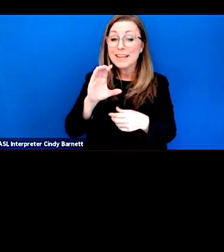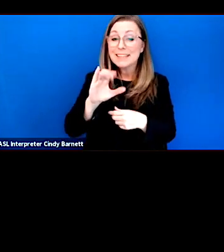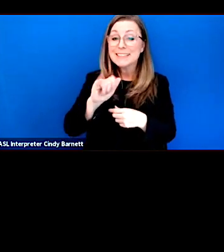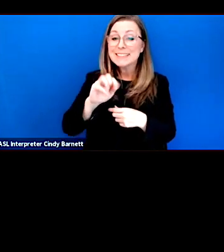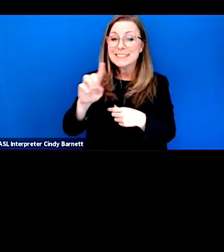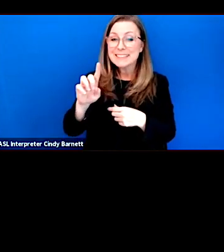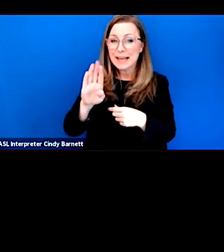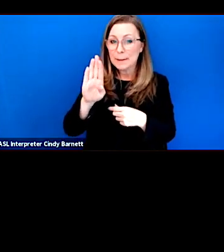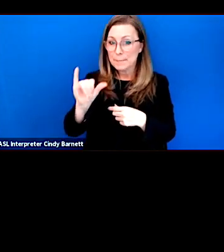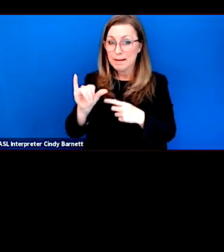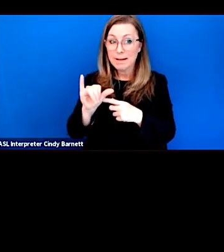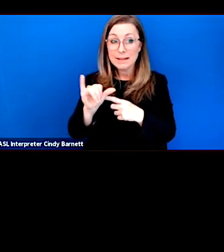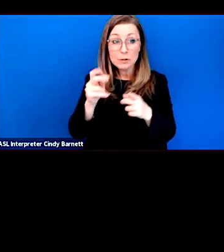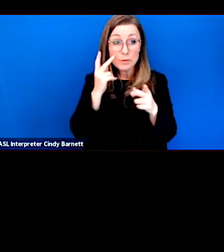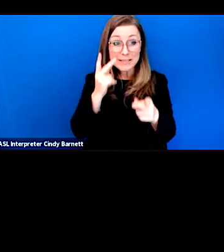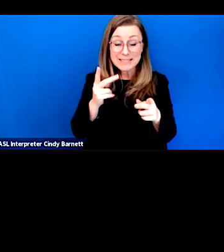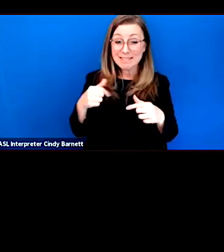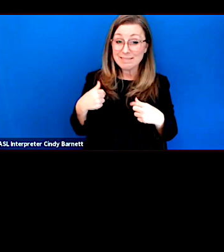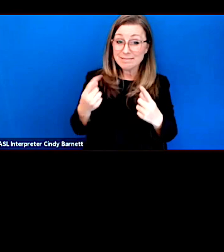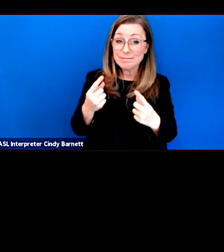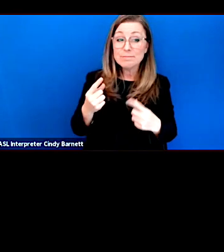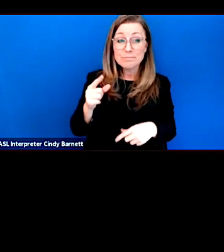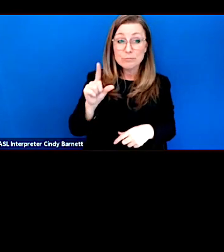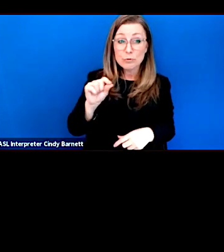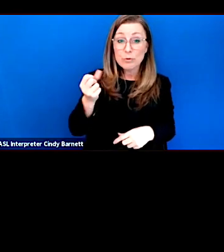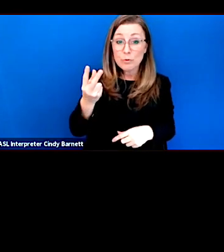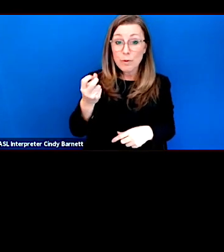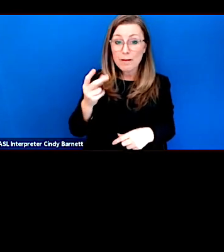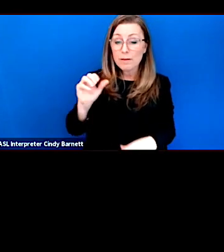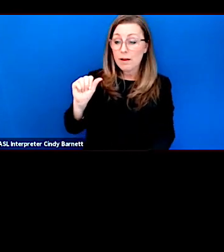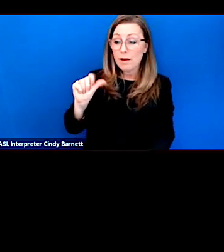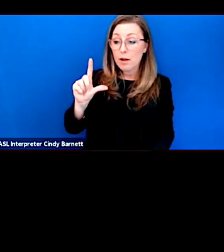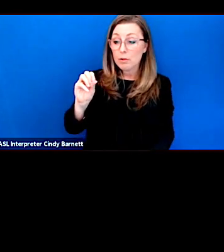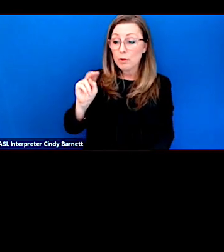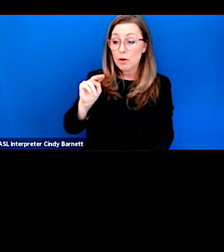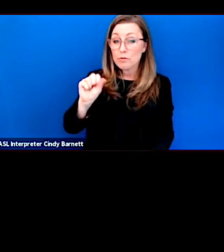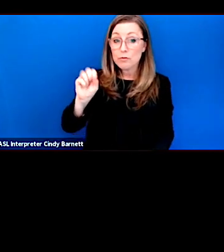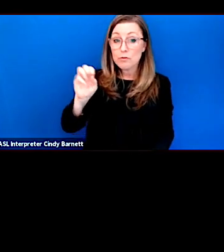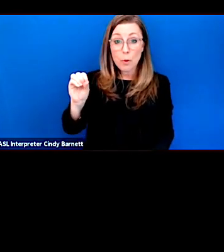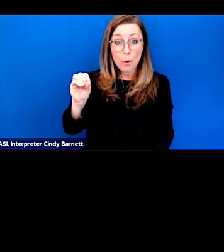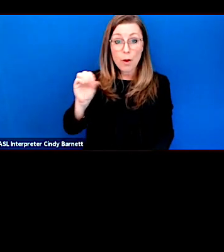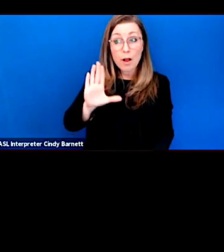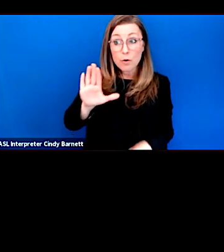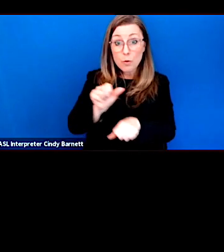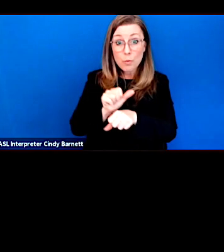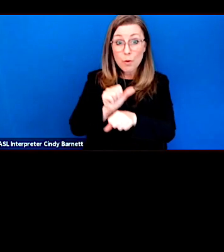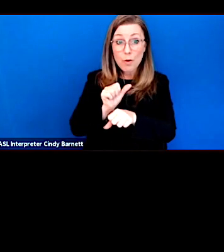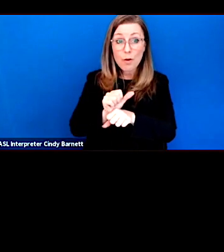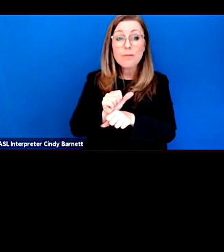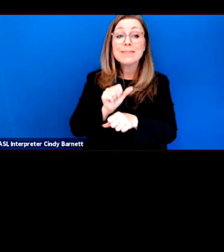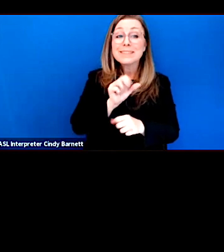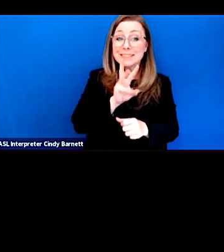people. So I'm going to click that, and it's going to populate the 6 results.